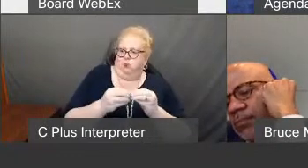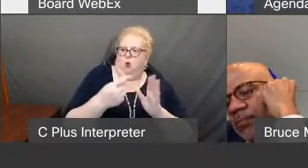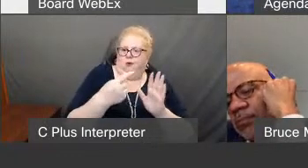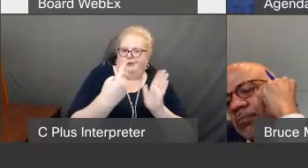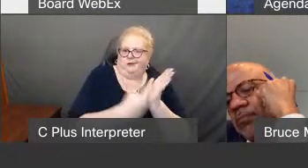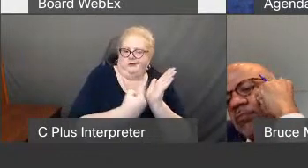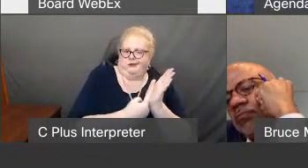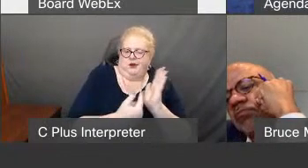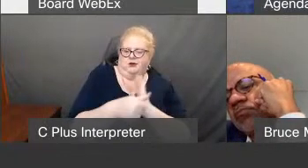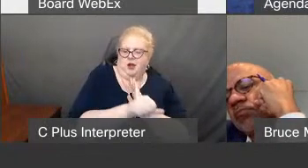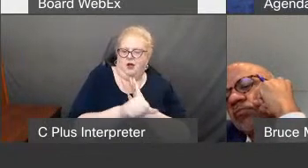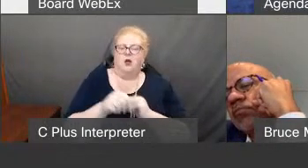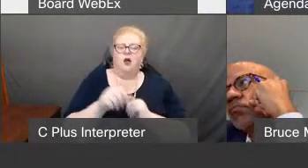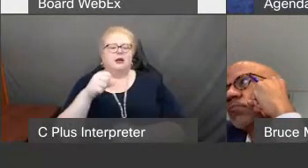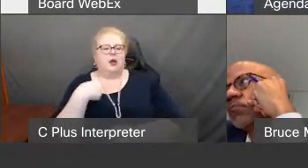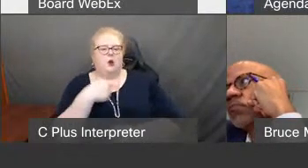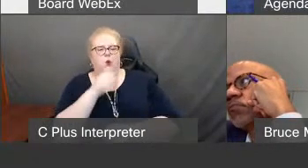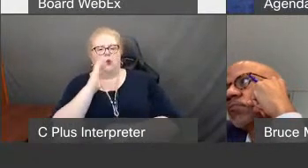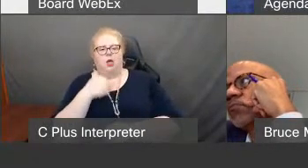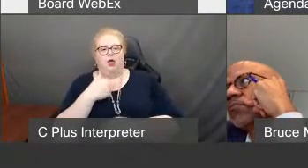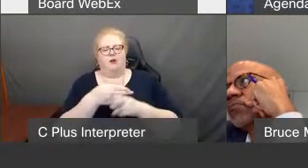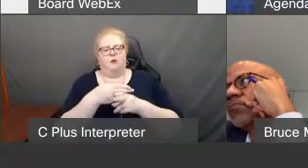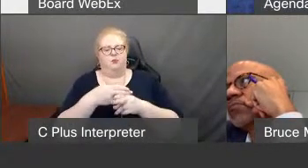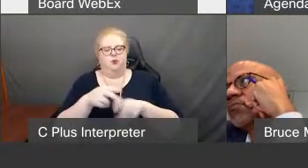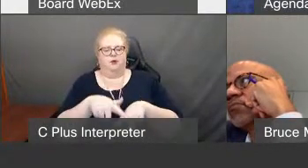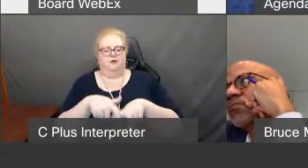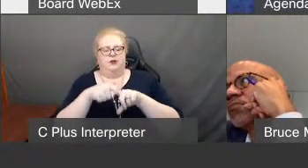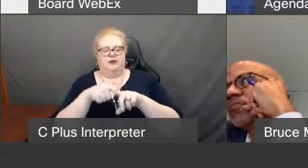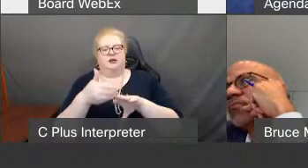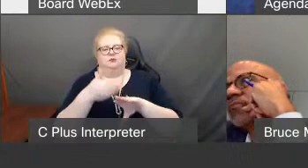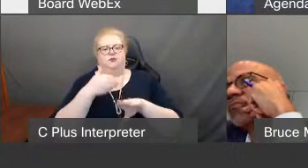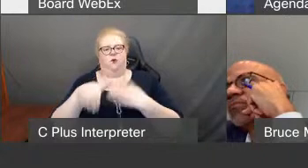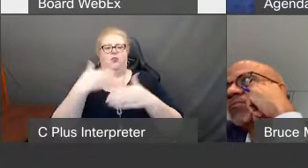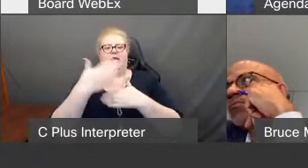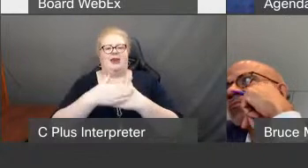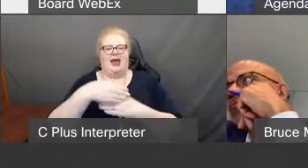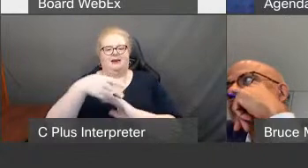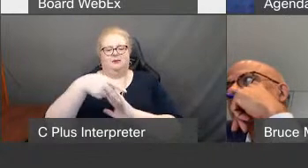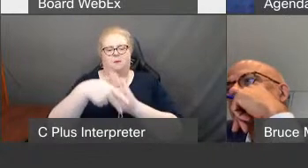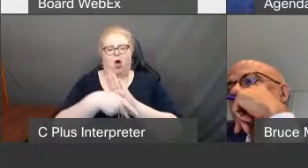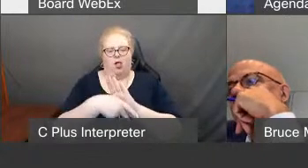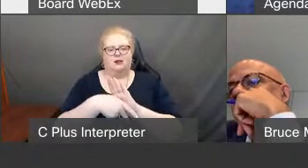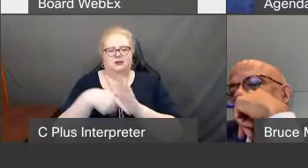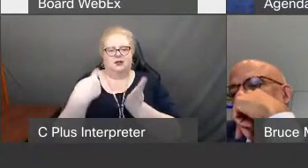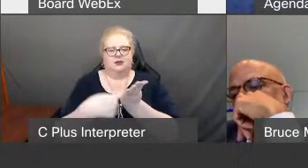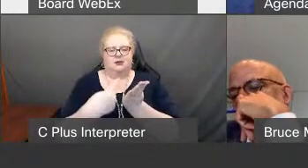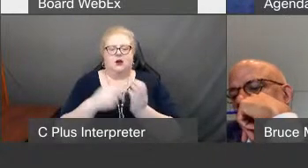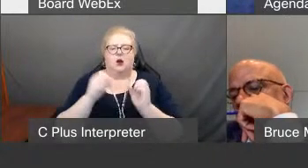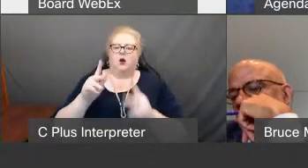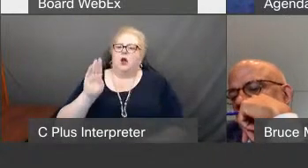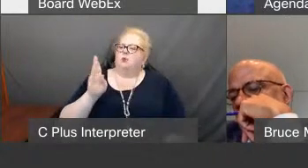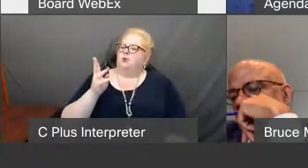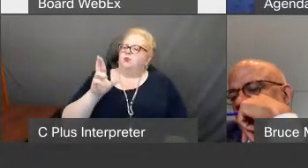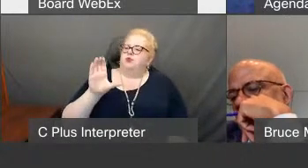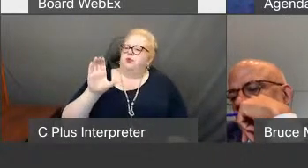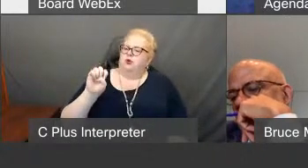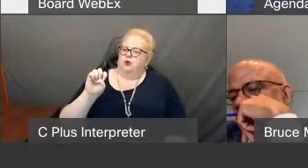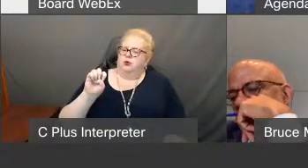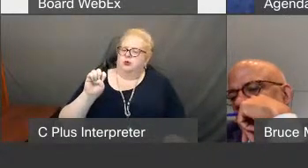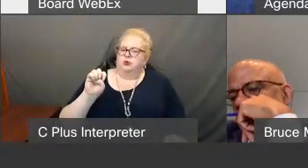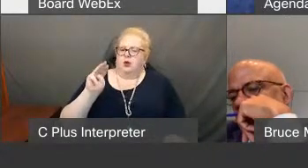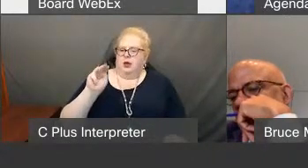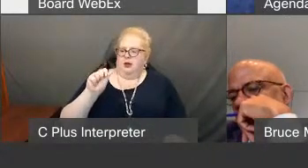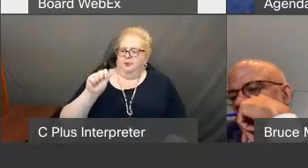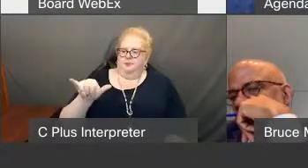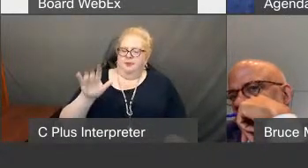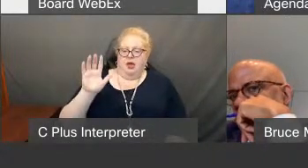then we'll have a brief recess before we go to the next policy discussion. Okay. Bruce, May 25th,